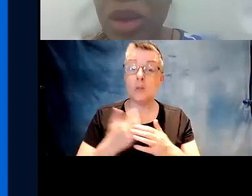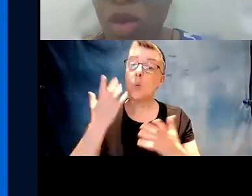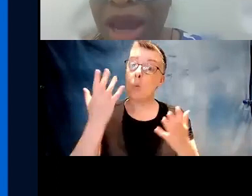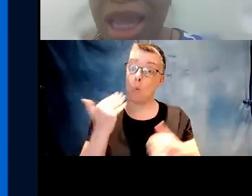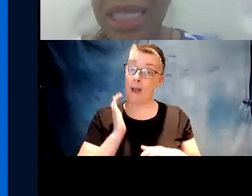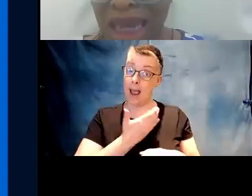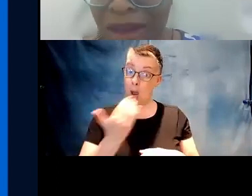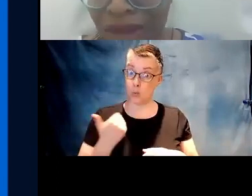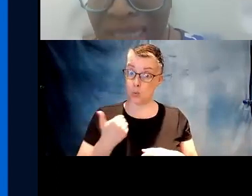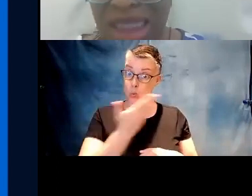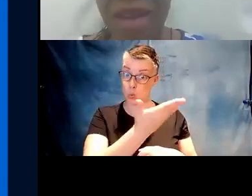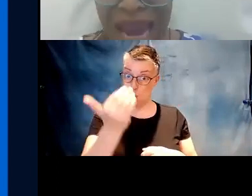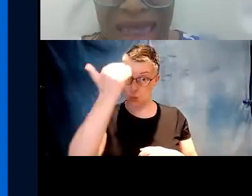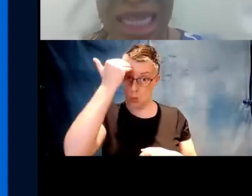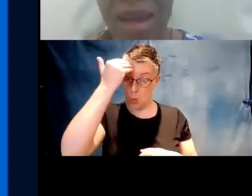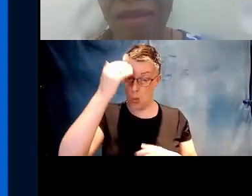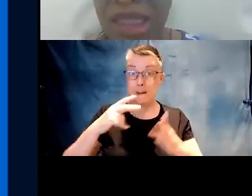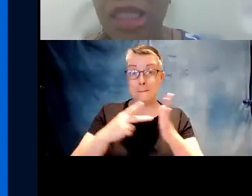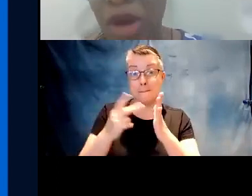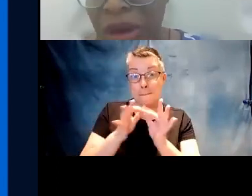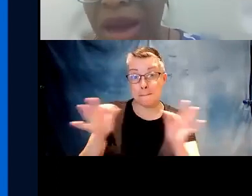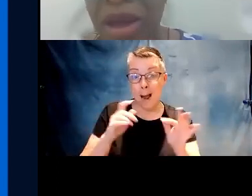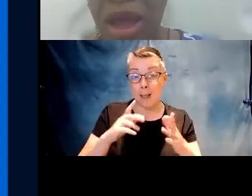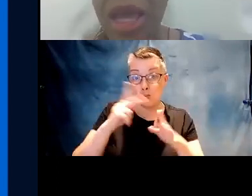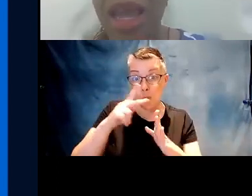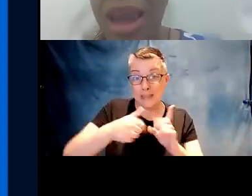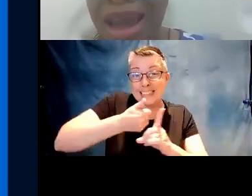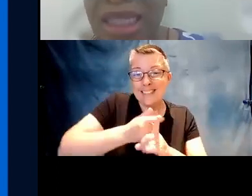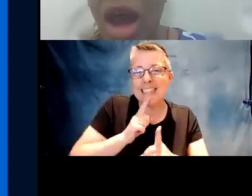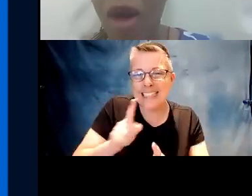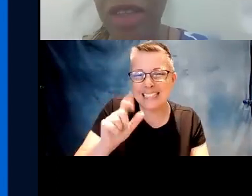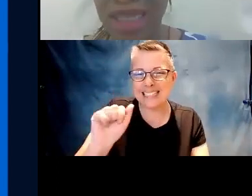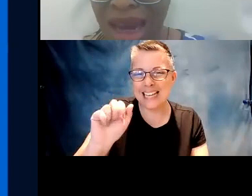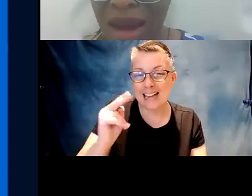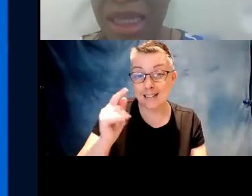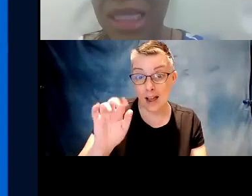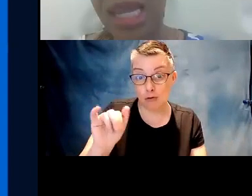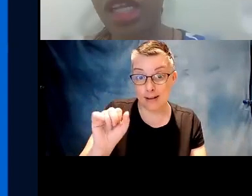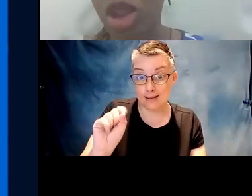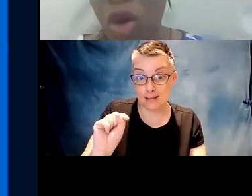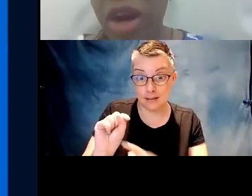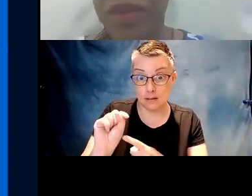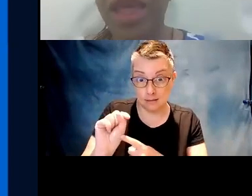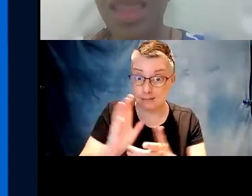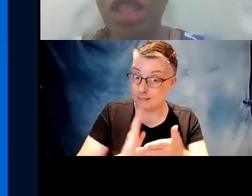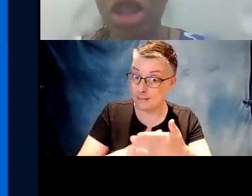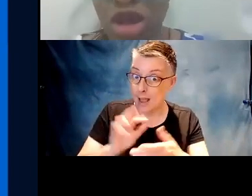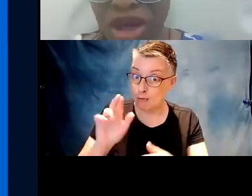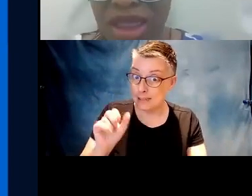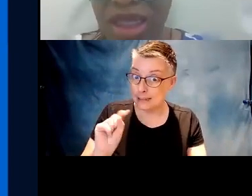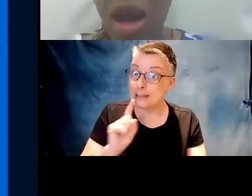programming is an effective anti-racist program. Its setup is to ensure